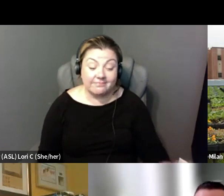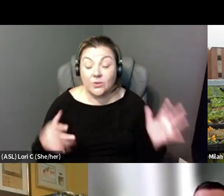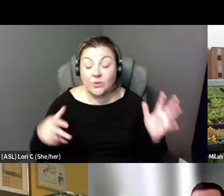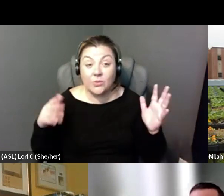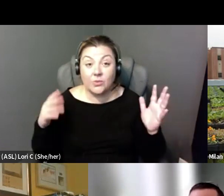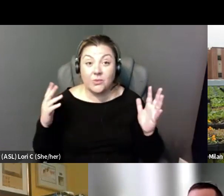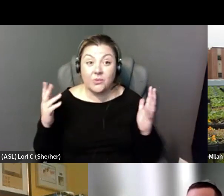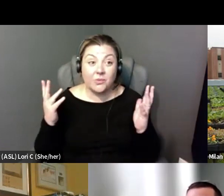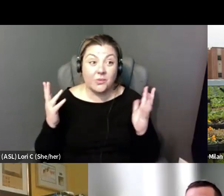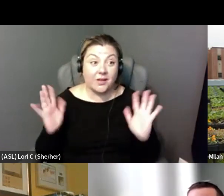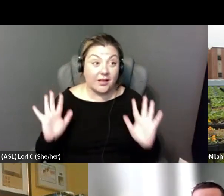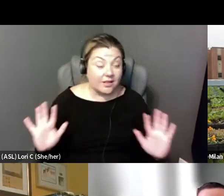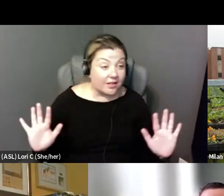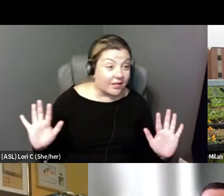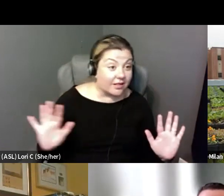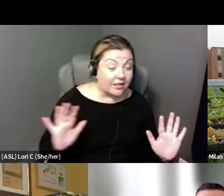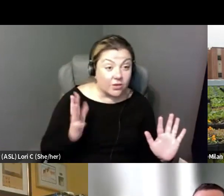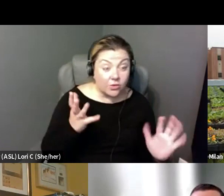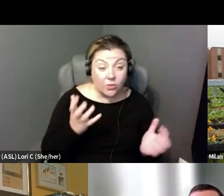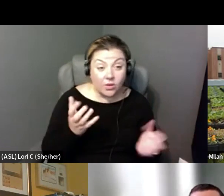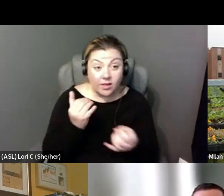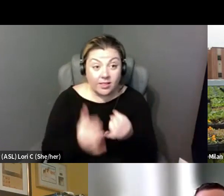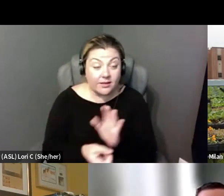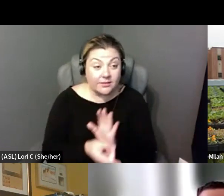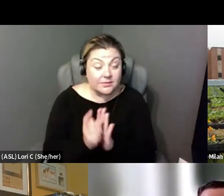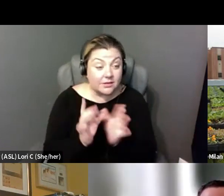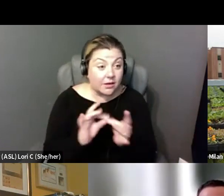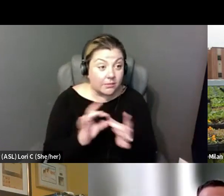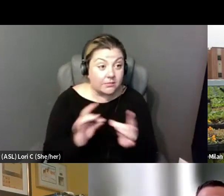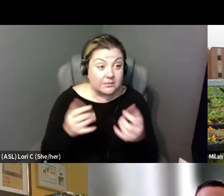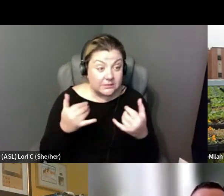of people who are listening in.